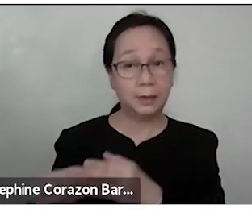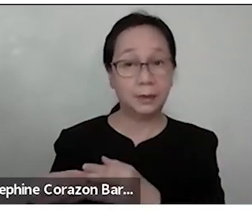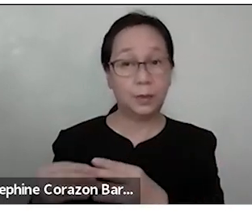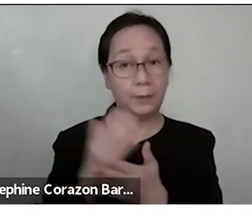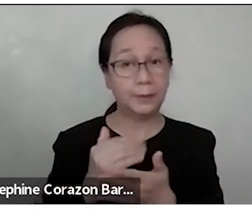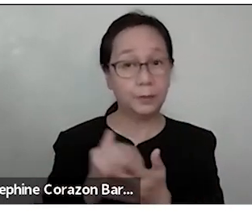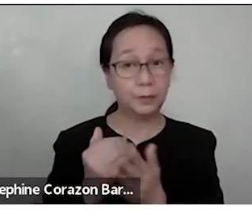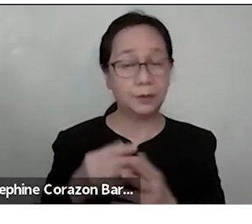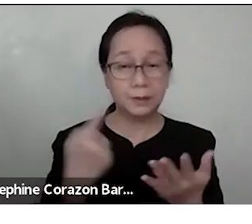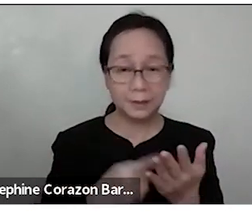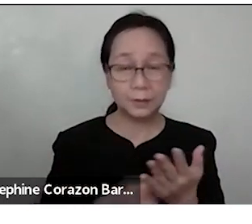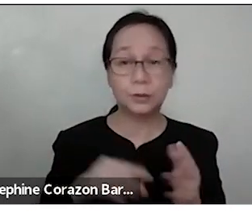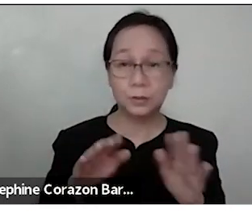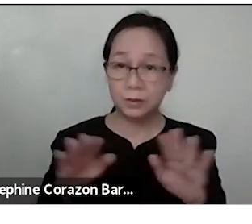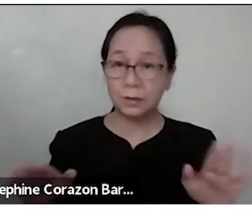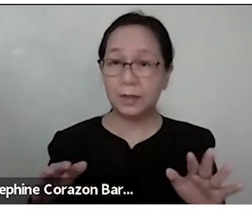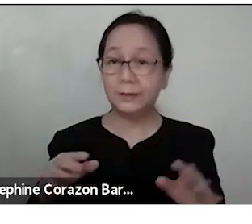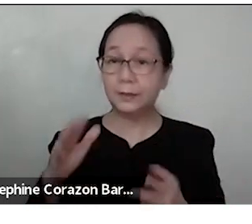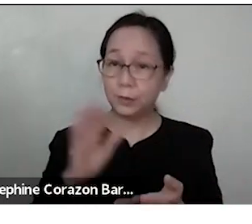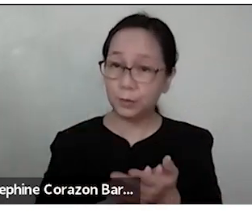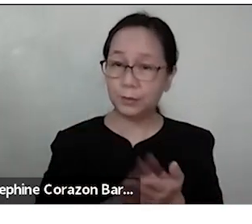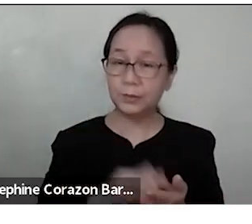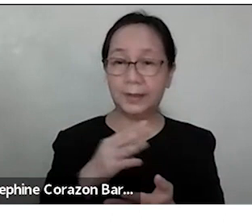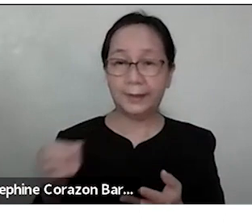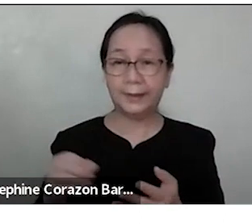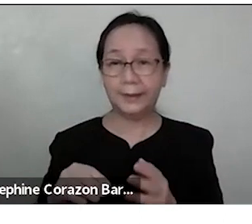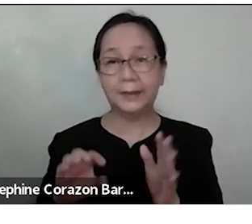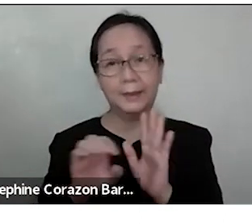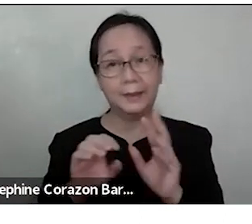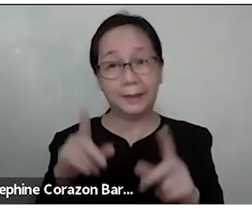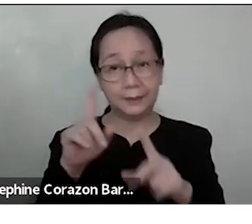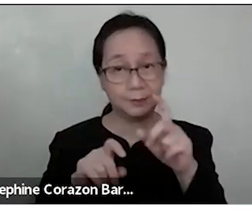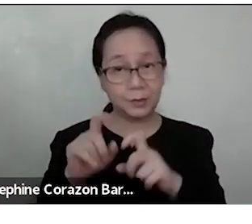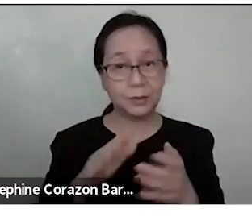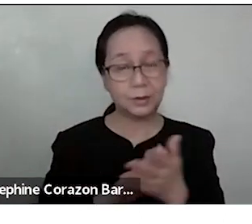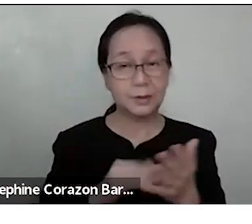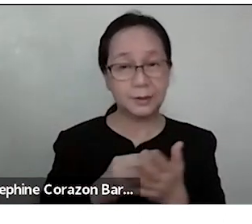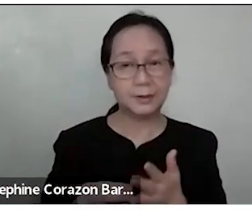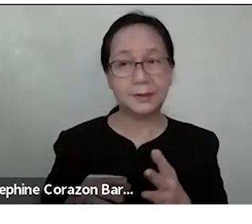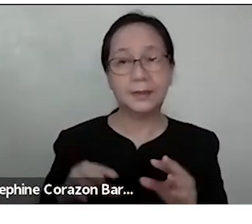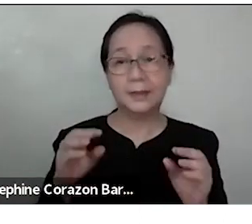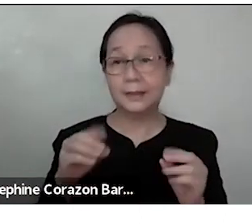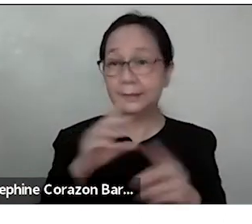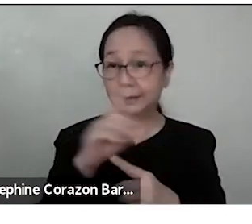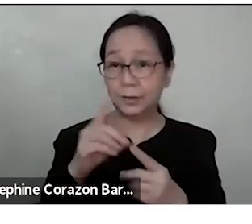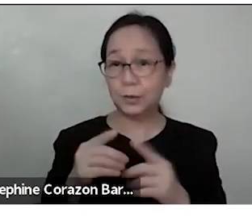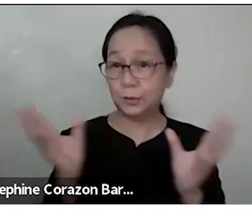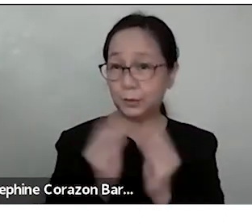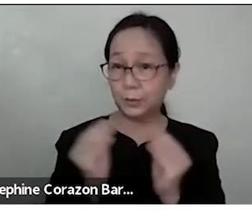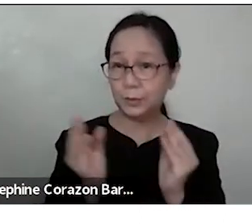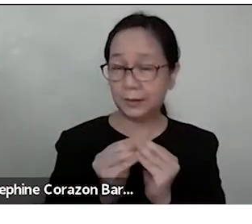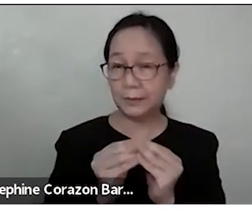had to discuss with children their school and exam schedules in setting up the meeting dates, which